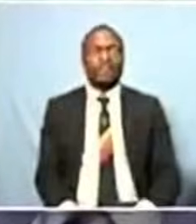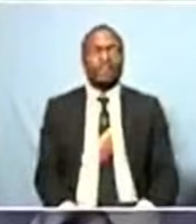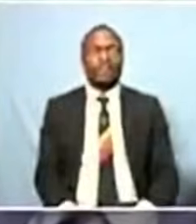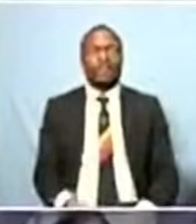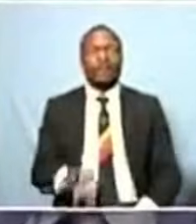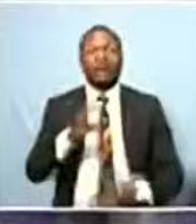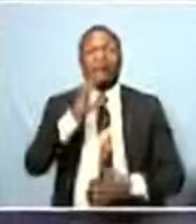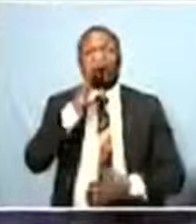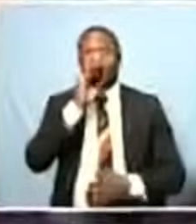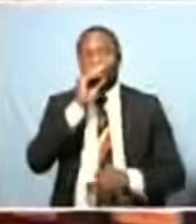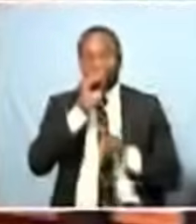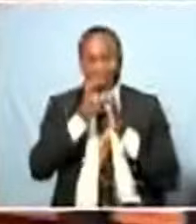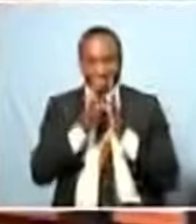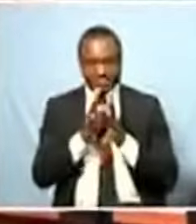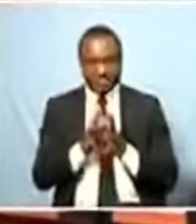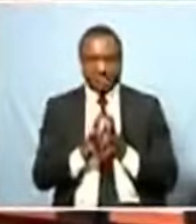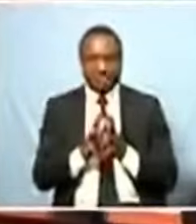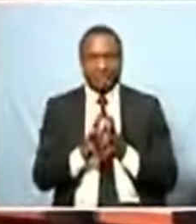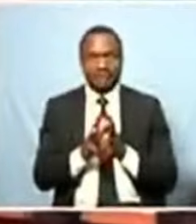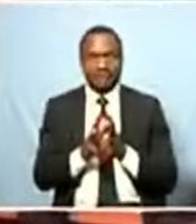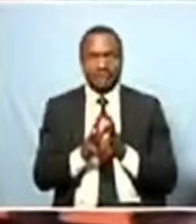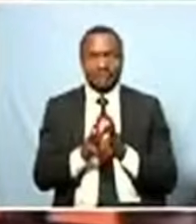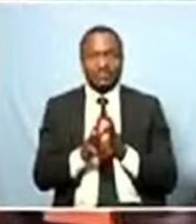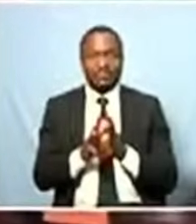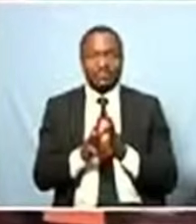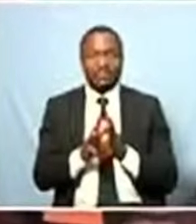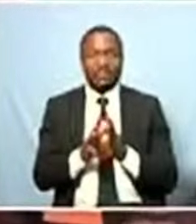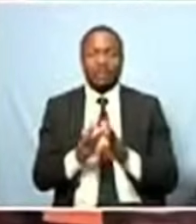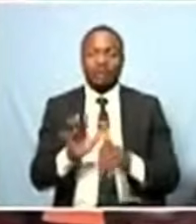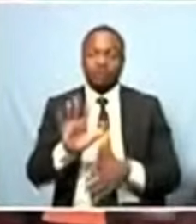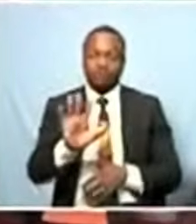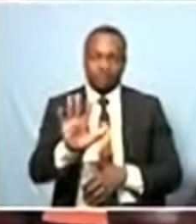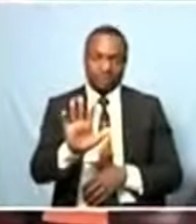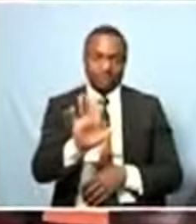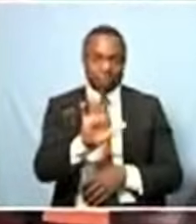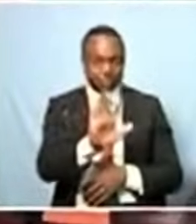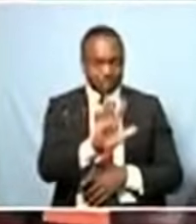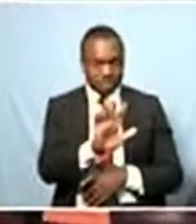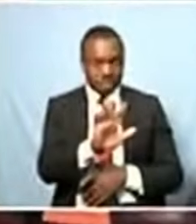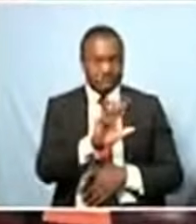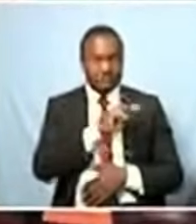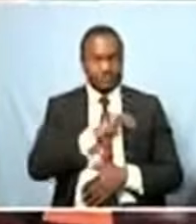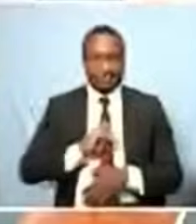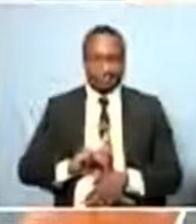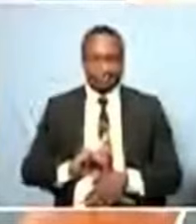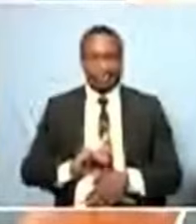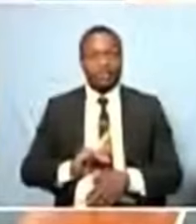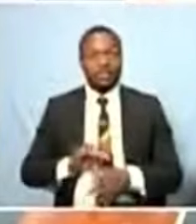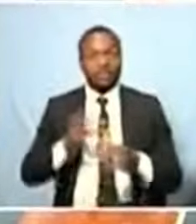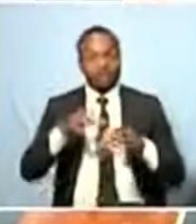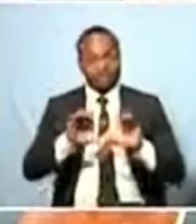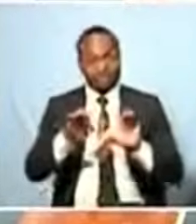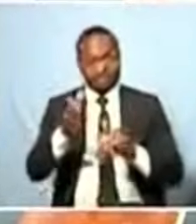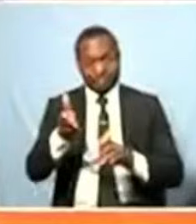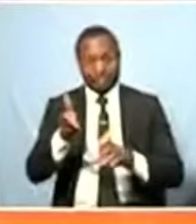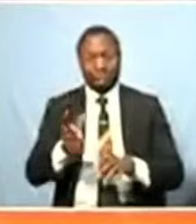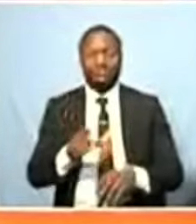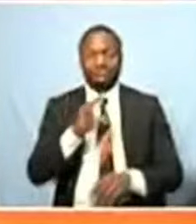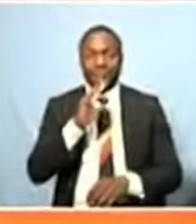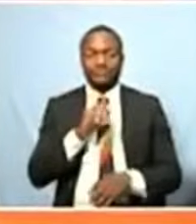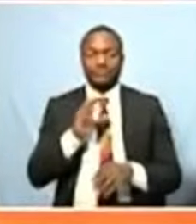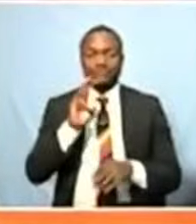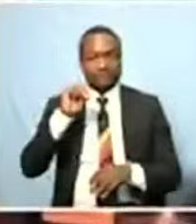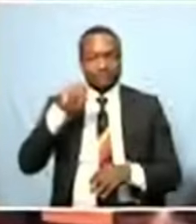Madam Speaker, I raise today deeply humbled and honored. Order, honorable members. You may continue, Honorable Member from